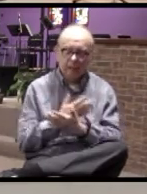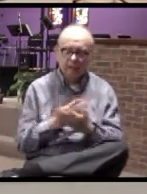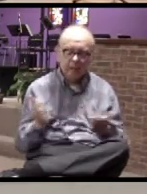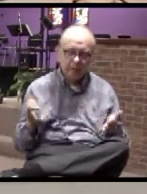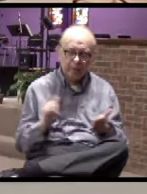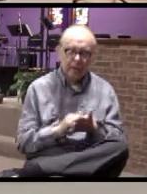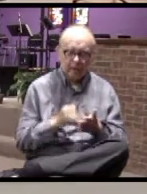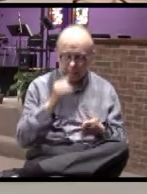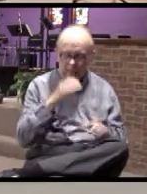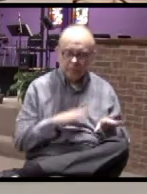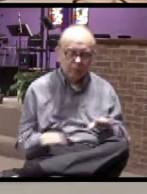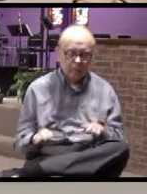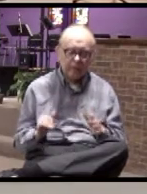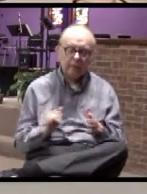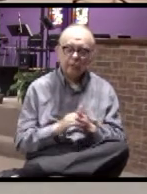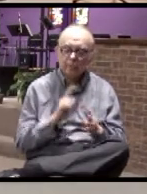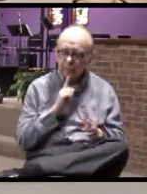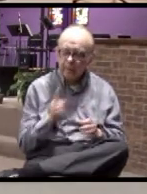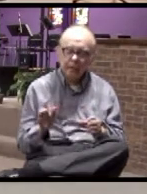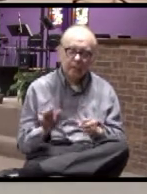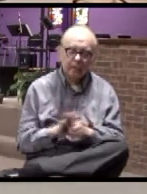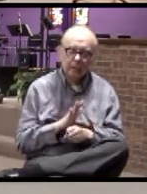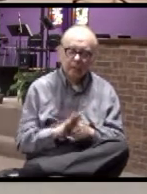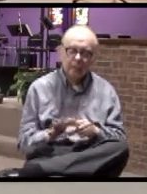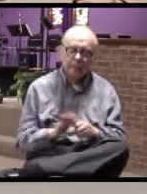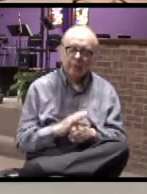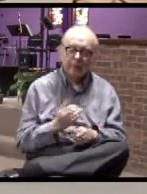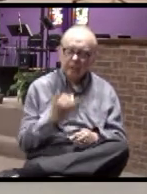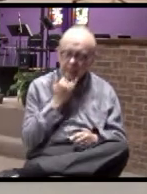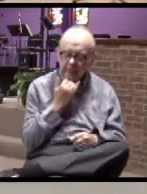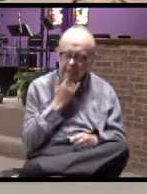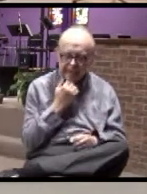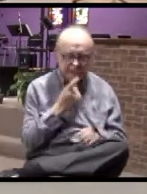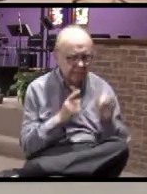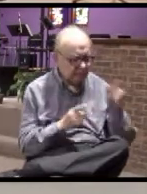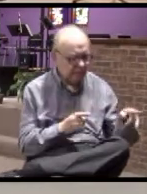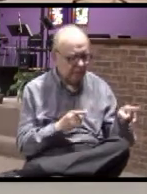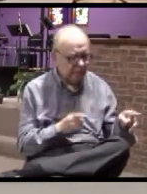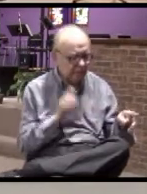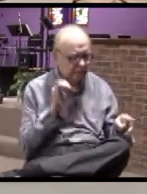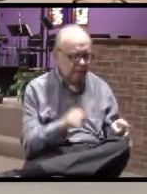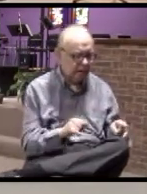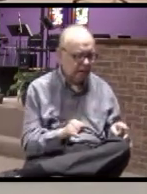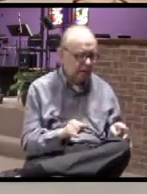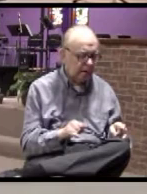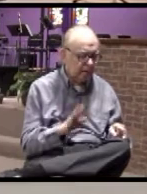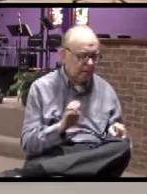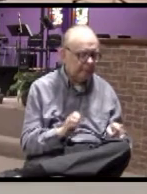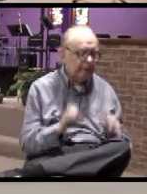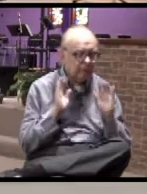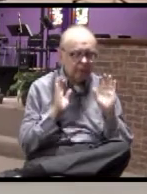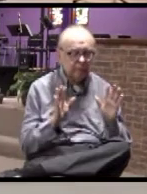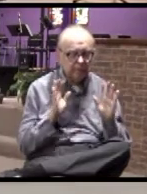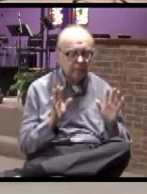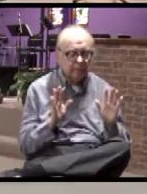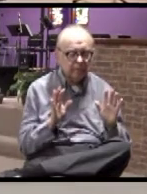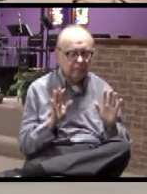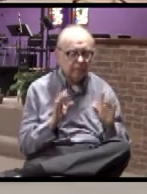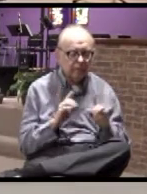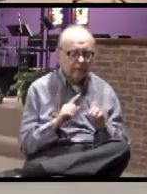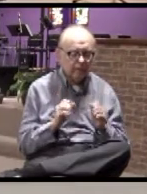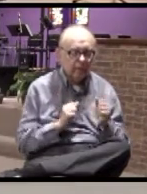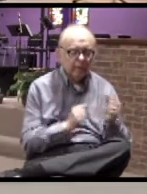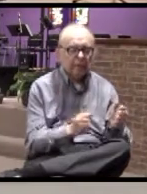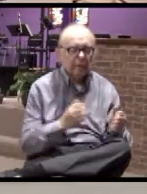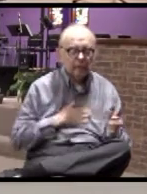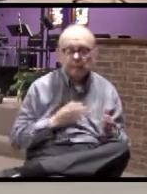that he did that was absolutely wrong and say, hey, you still can be great by following